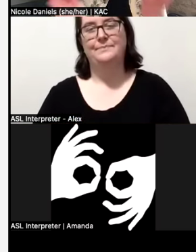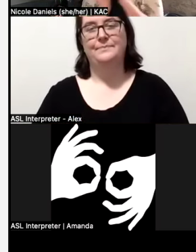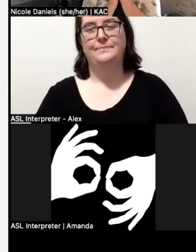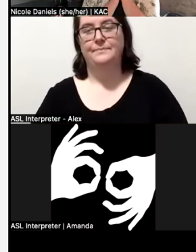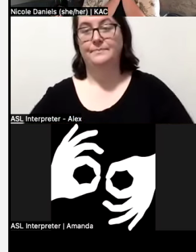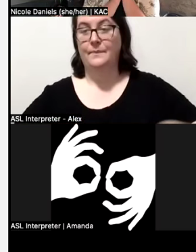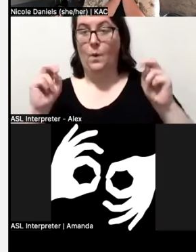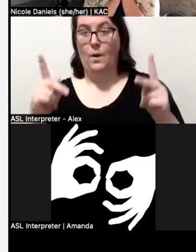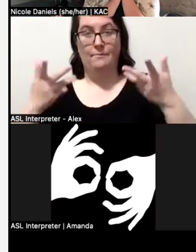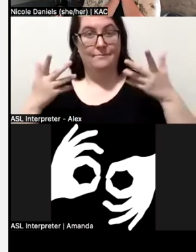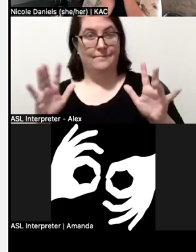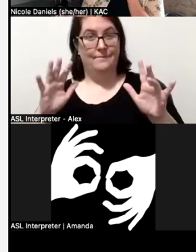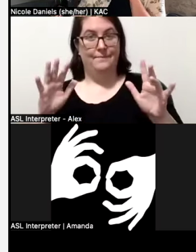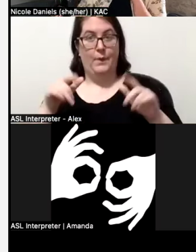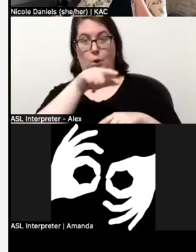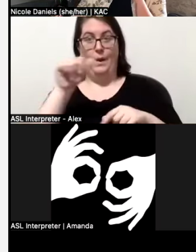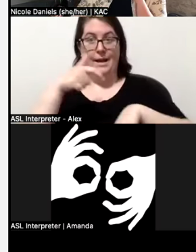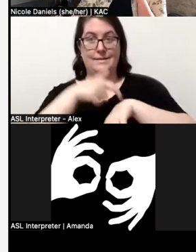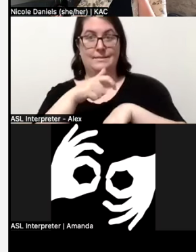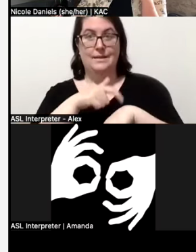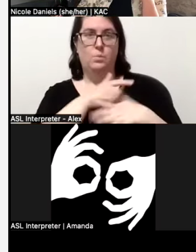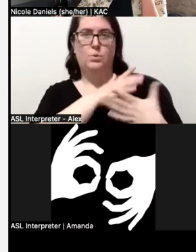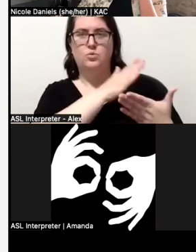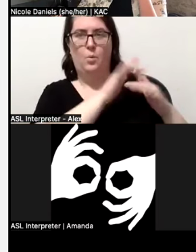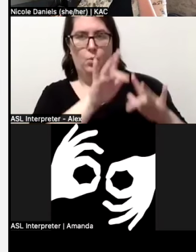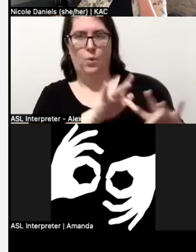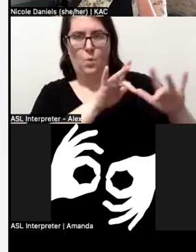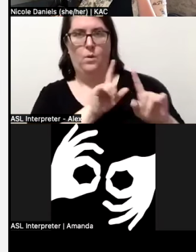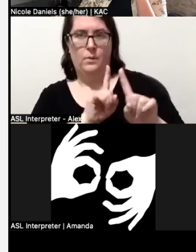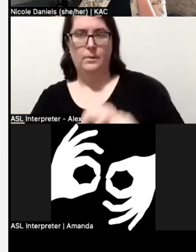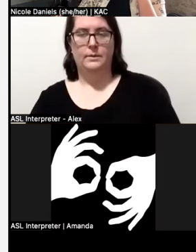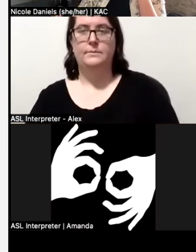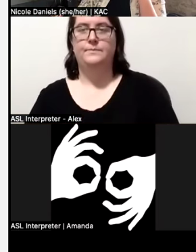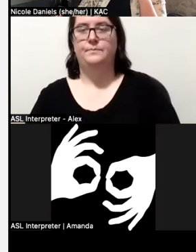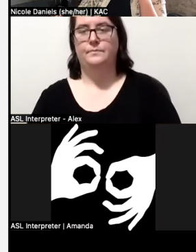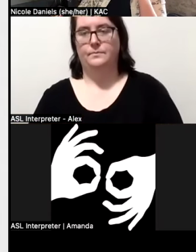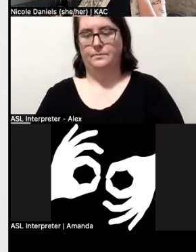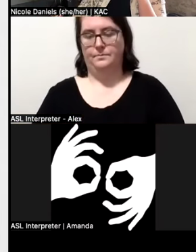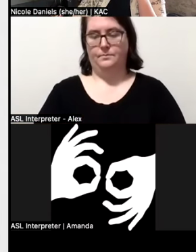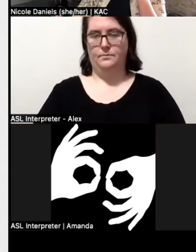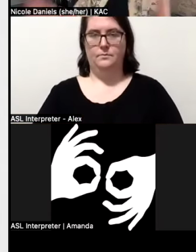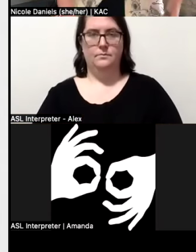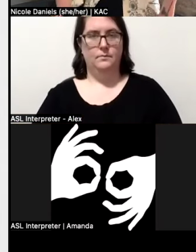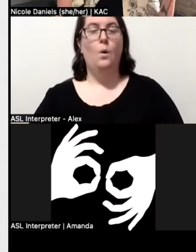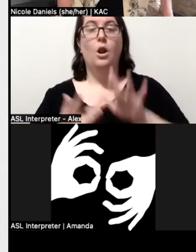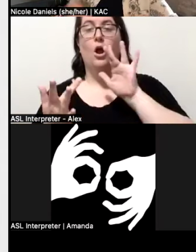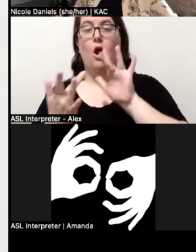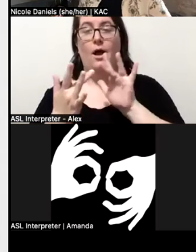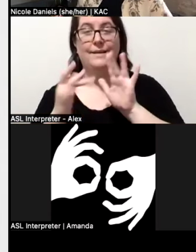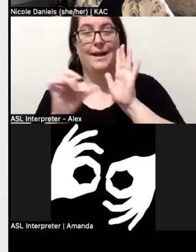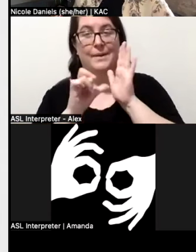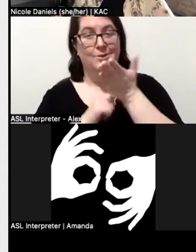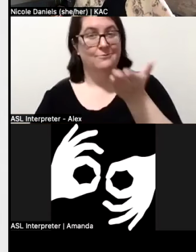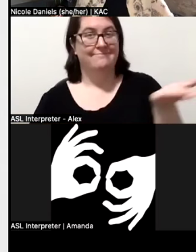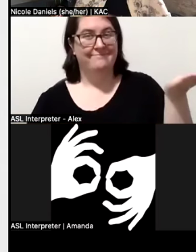So those are our tips. We can move into the Q&A. We're just going to pull up our contact page really quickly. Again, it's